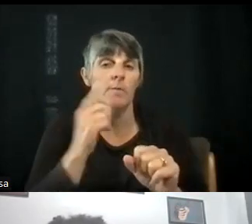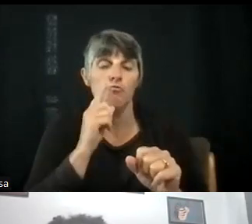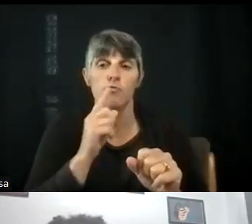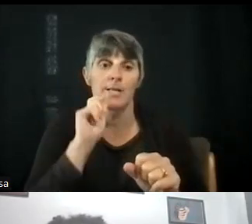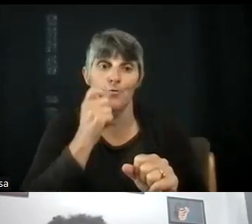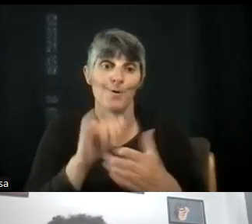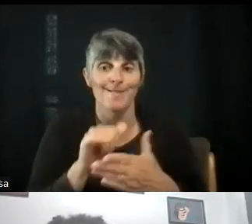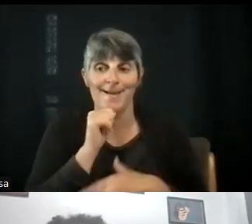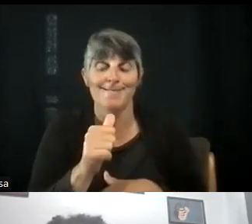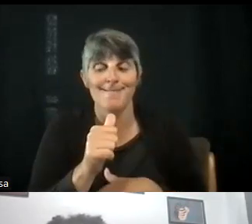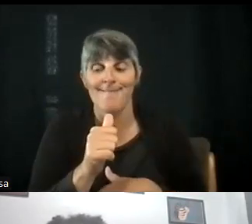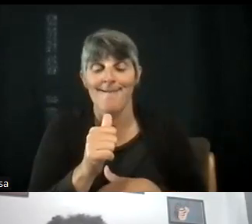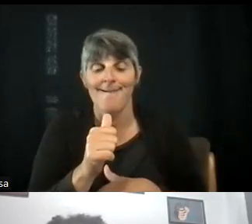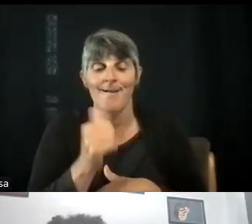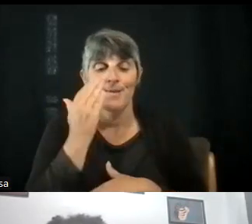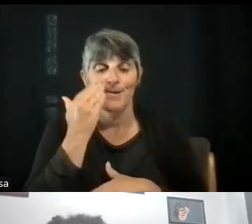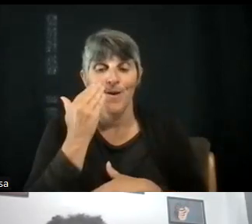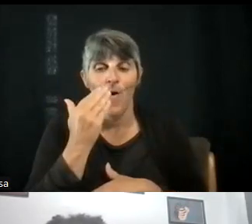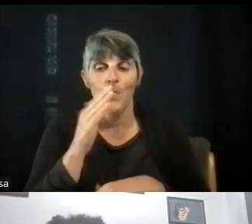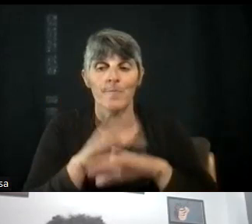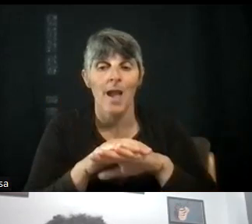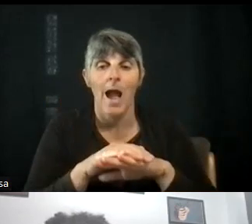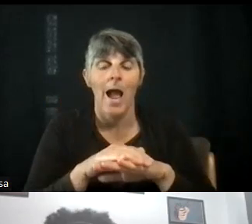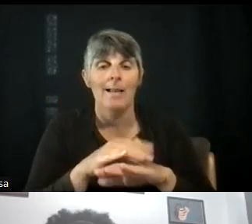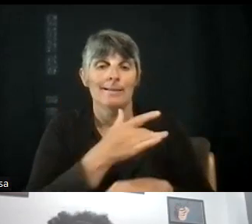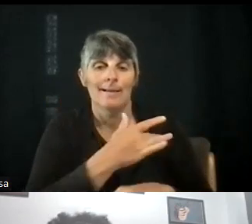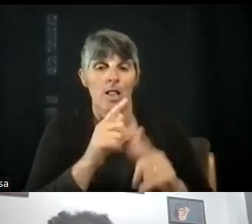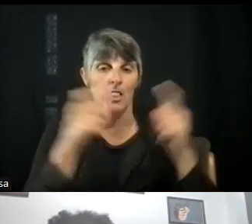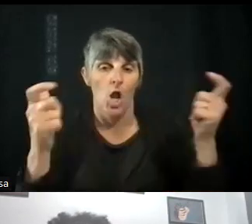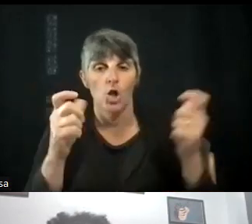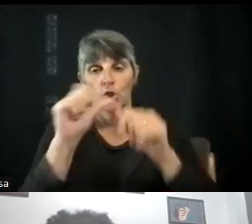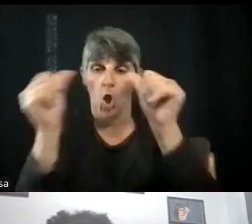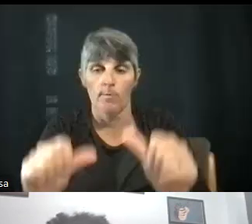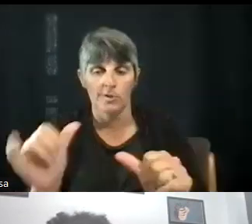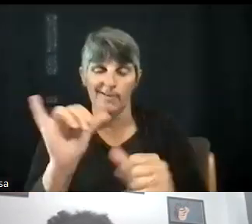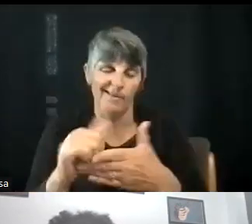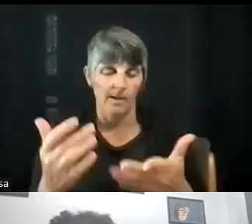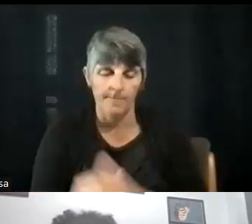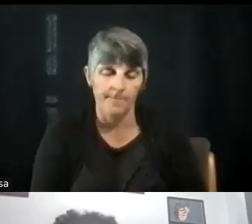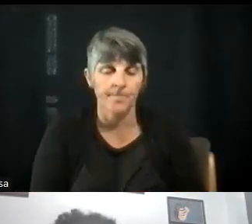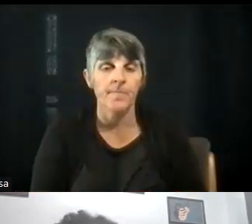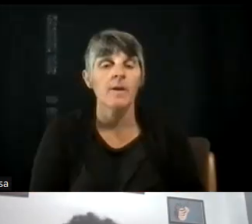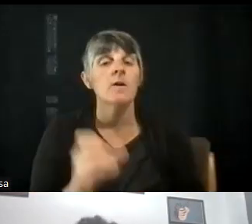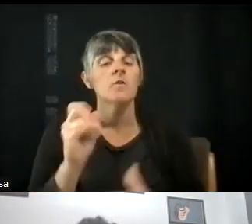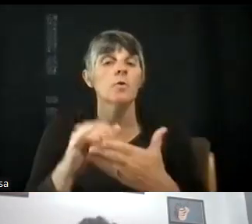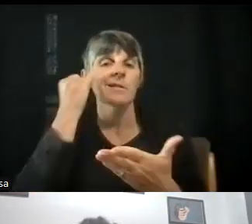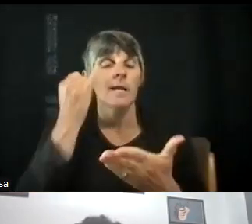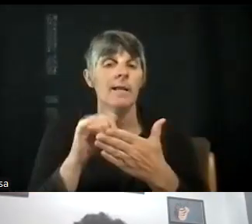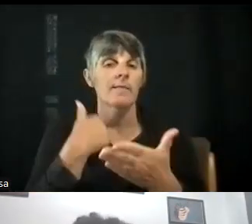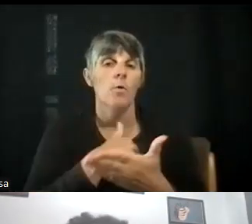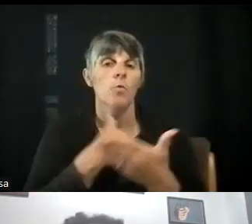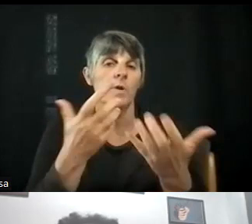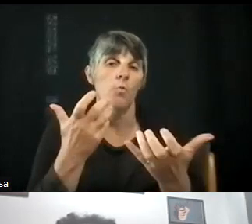cool that doesn't isn't on the scale of like a large sculpture or something like that. So that's an idea that we would like